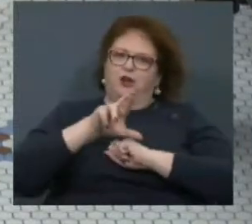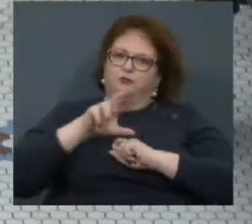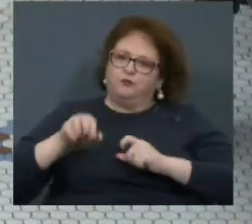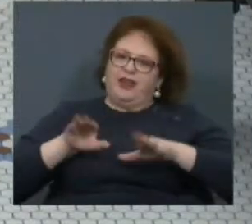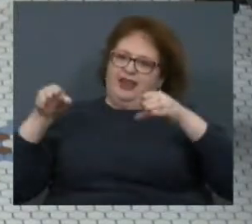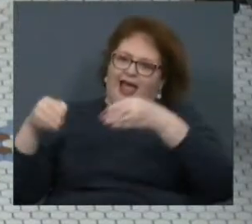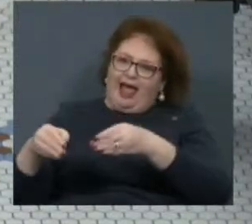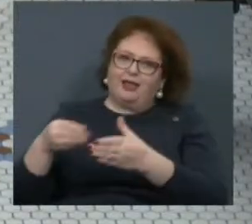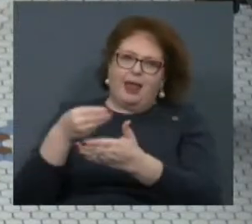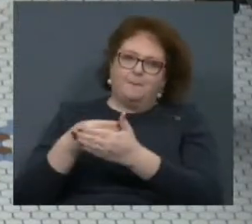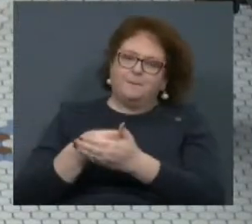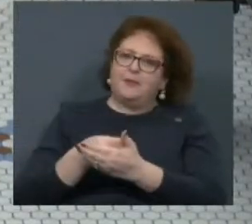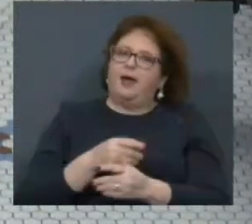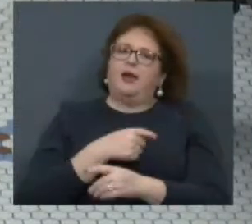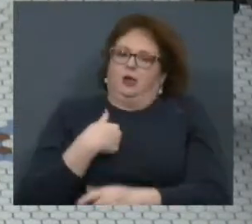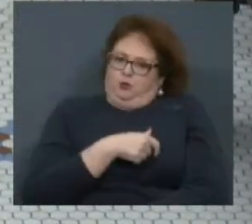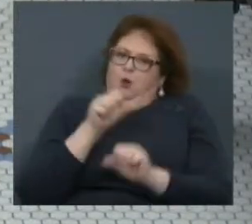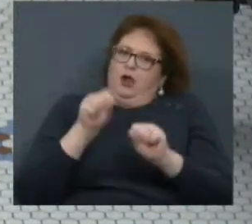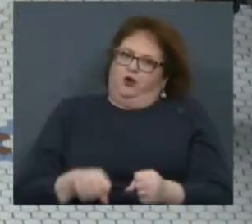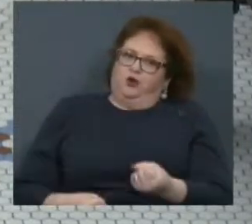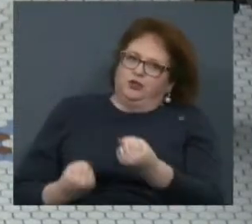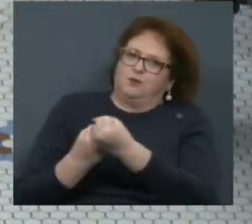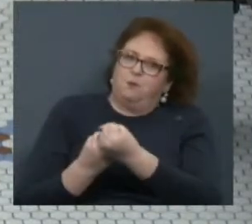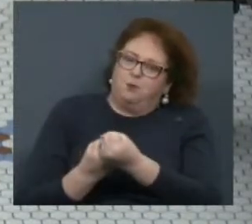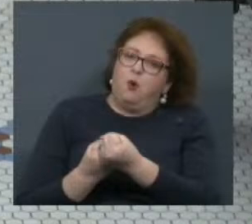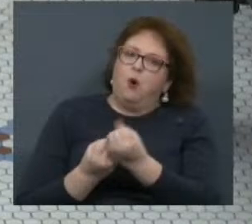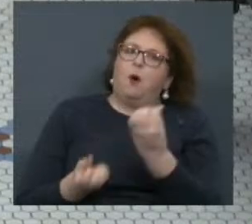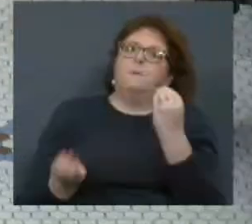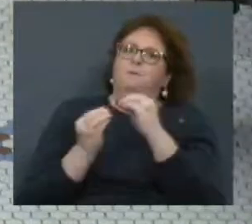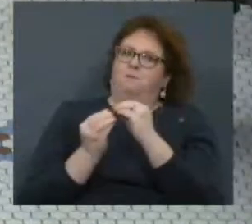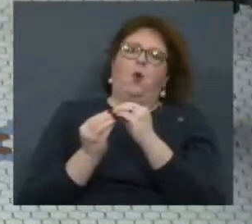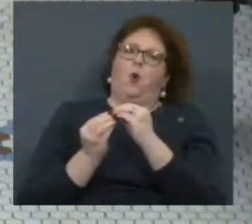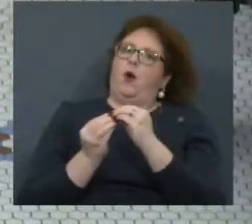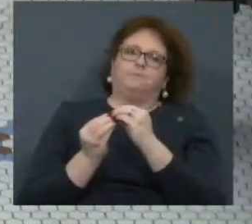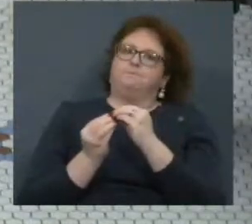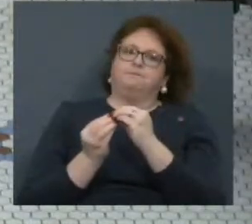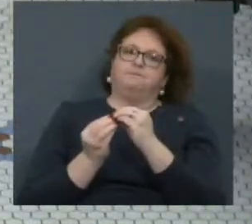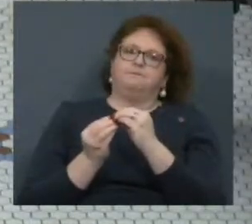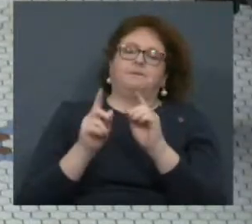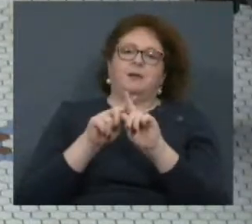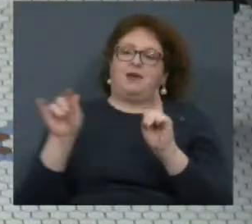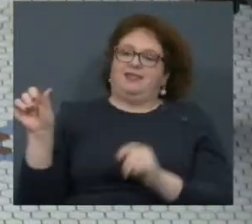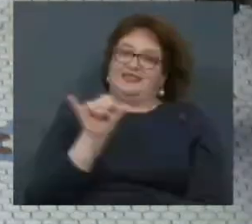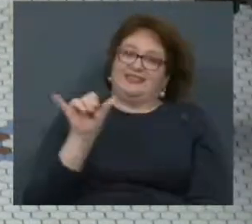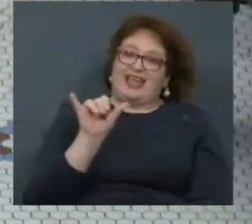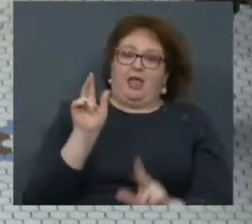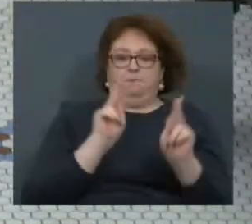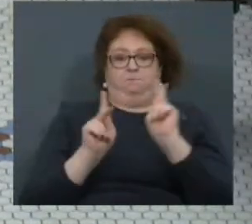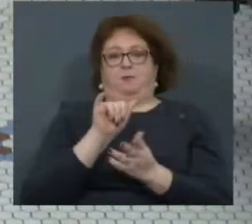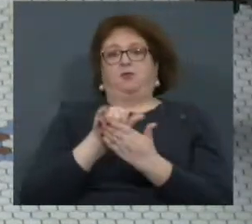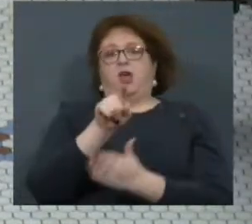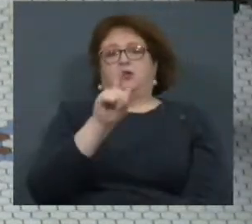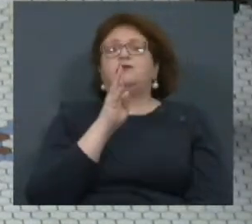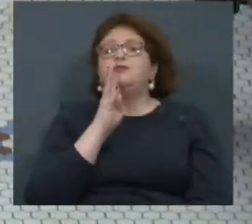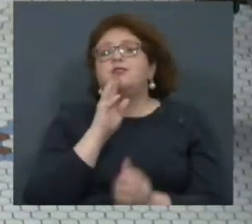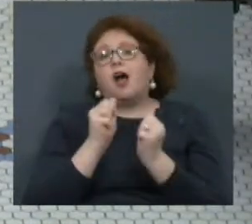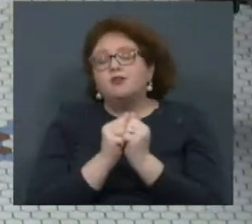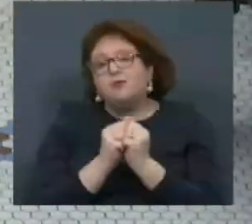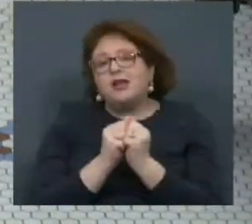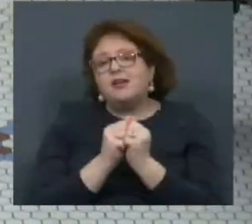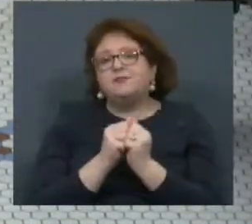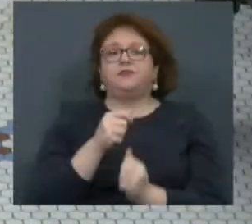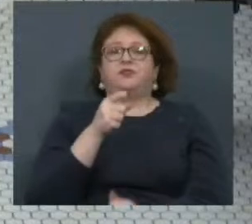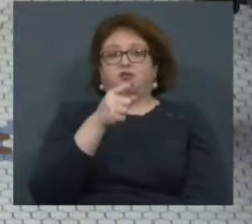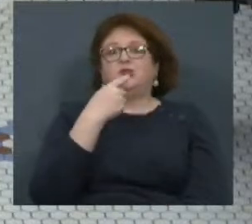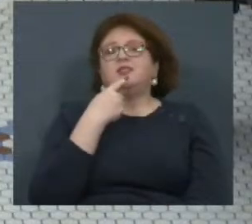maybe we could be more favorable in support. But the same citizens that you talked to and said that would approve